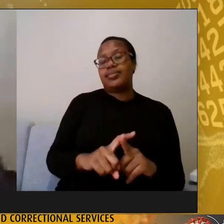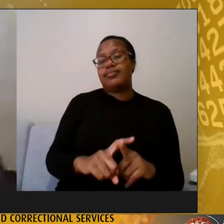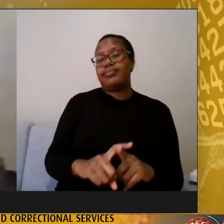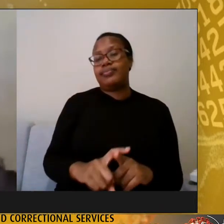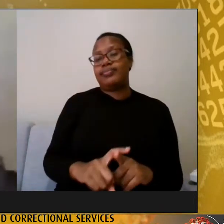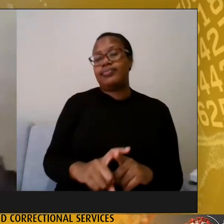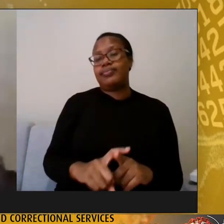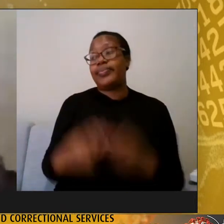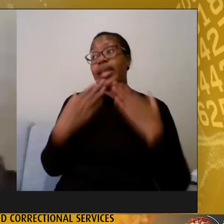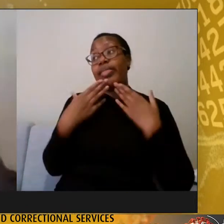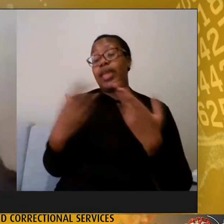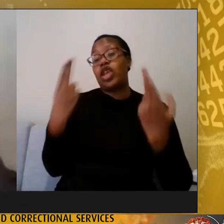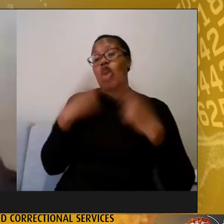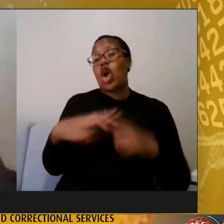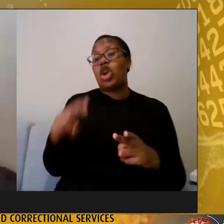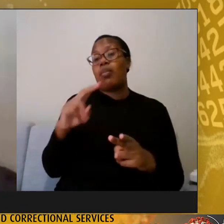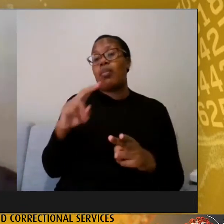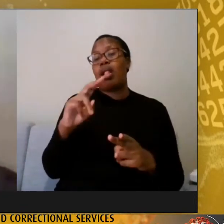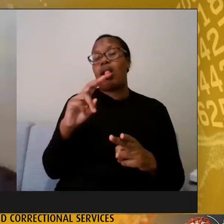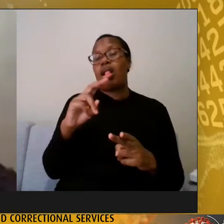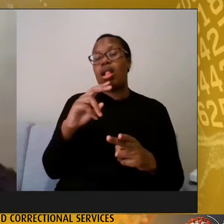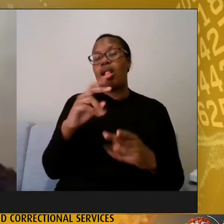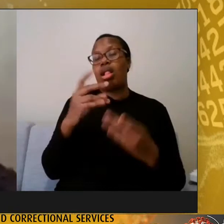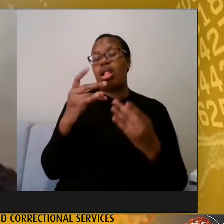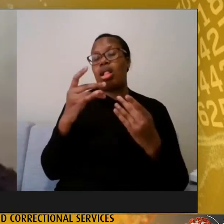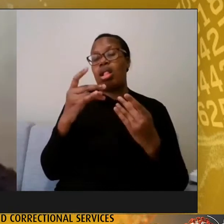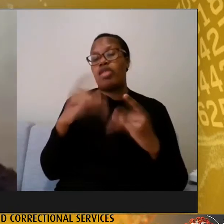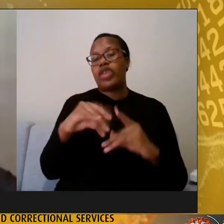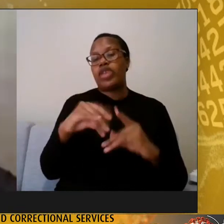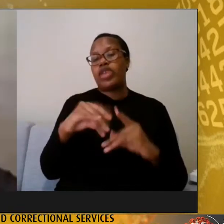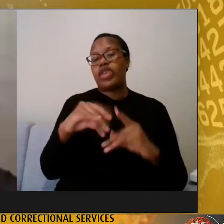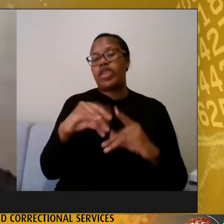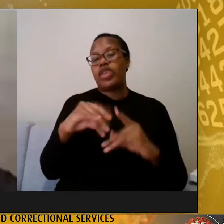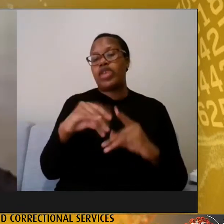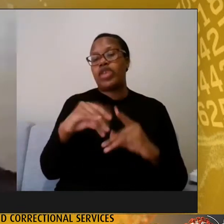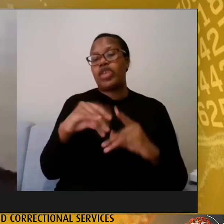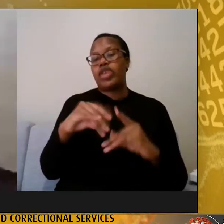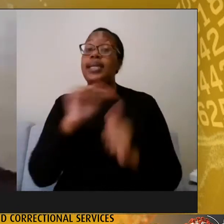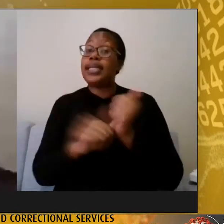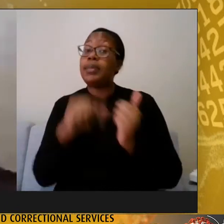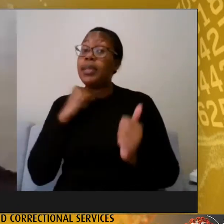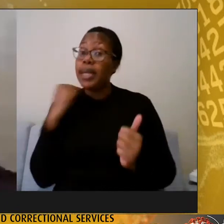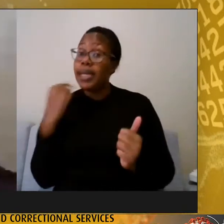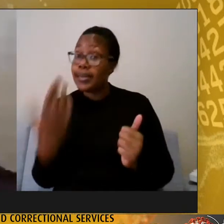you, Honourable Magwanish. Yeah, no, okay, Deputy Minister, if you can